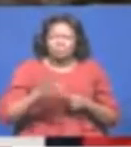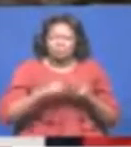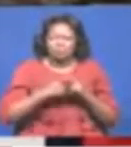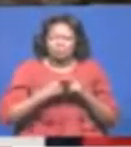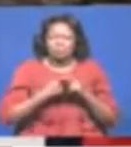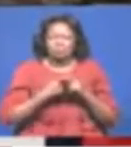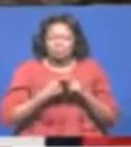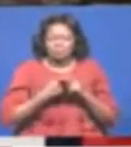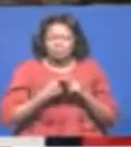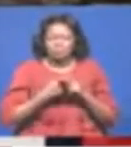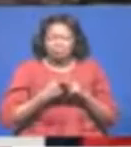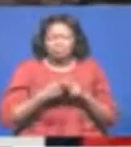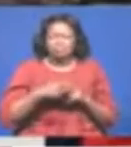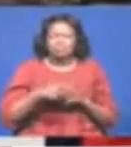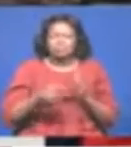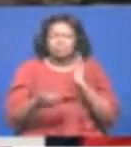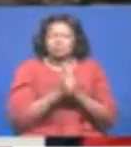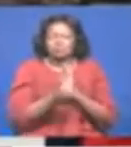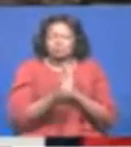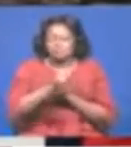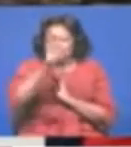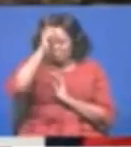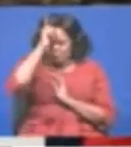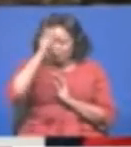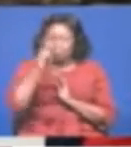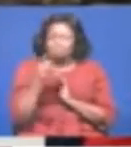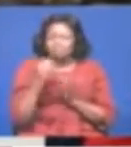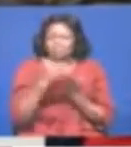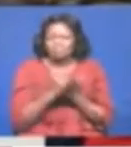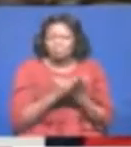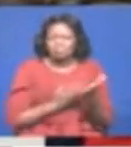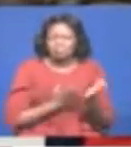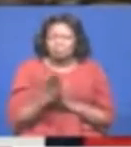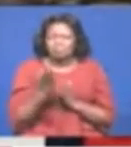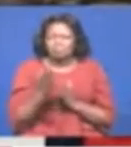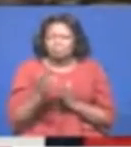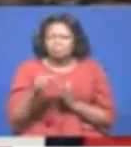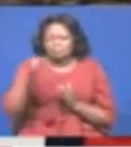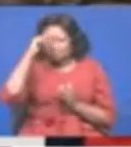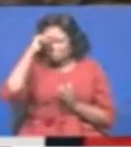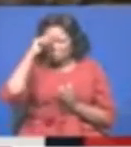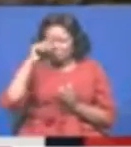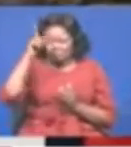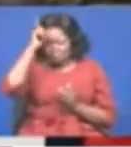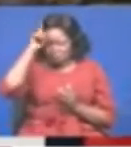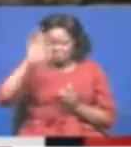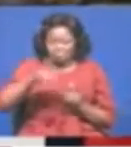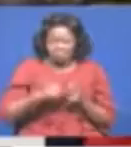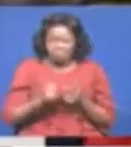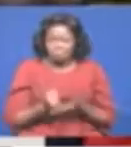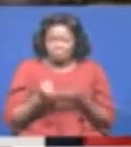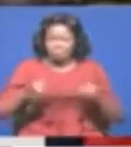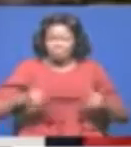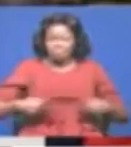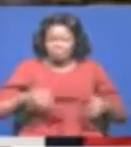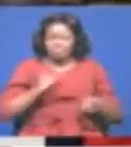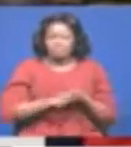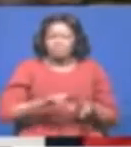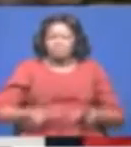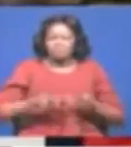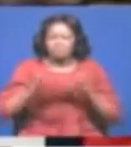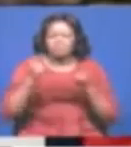Mitaani program through the Serikali Mitaani structures that will enable our youth to get certified technical